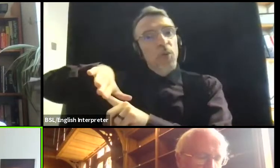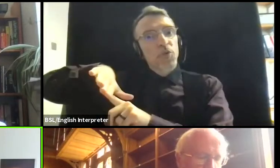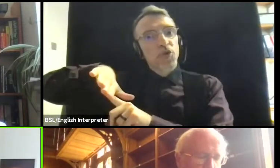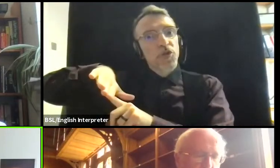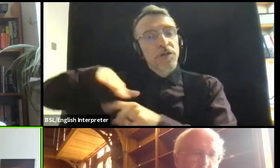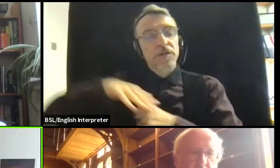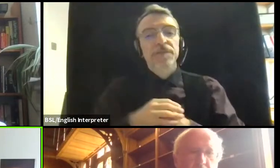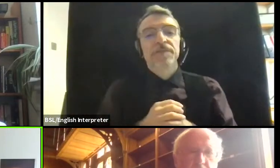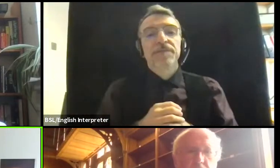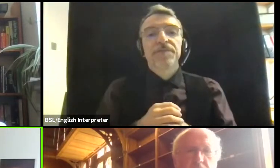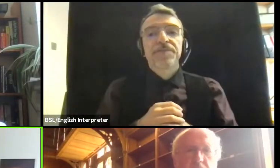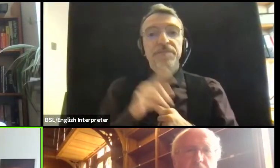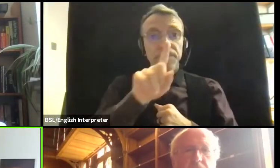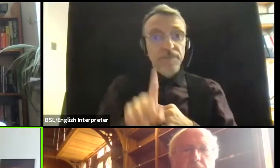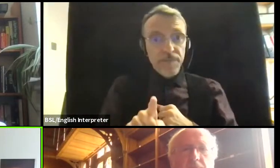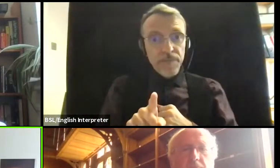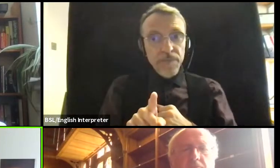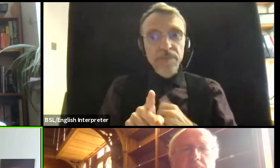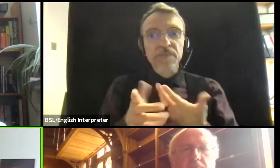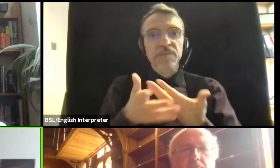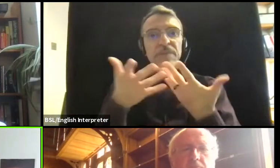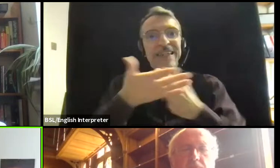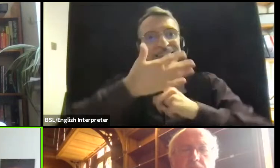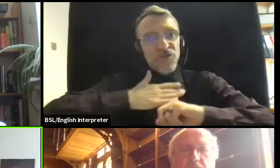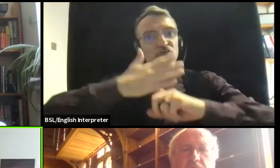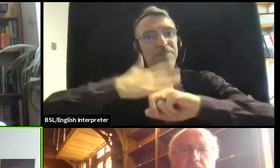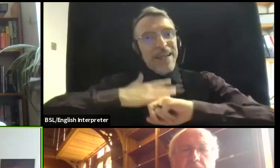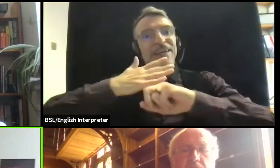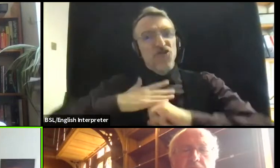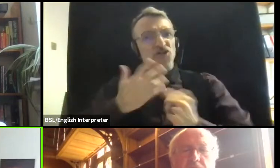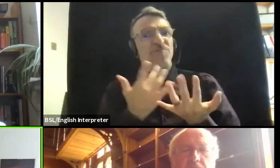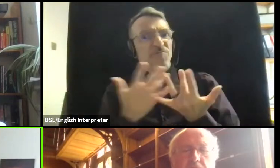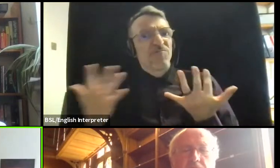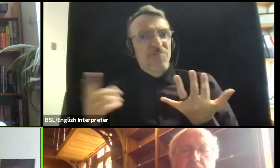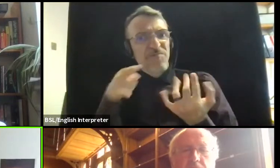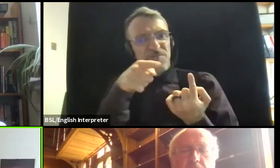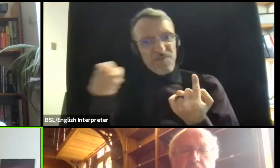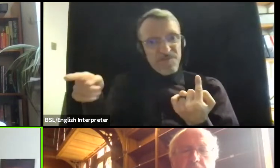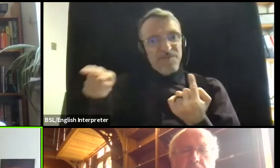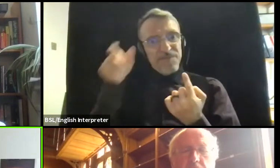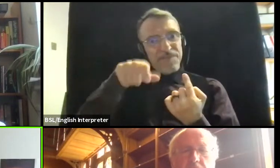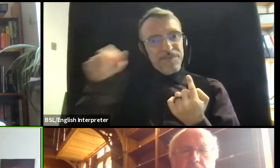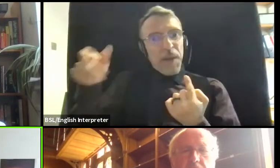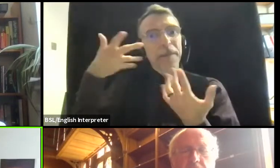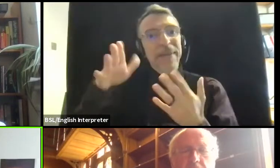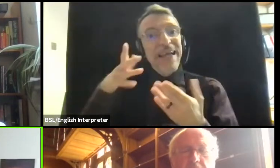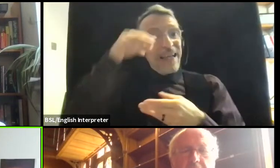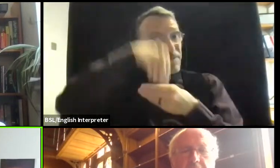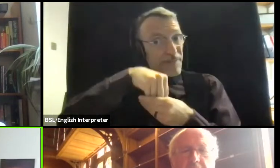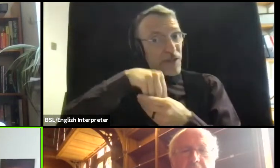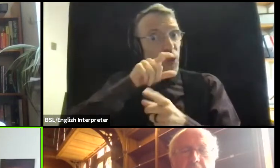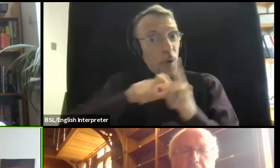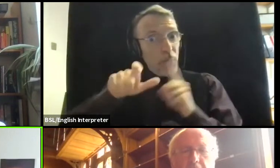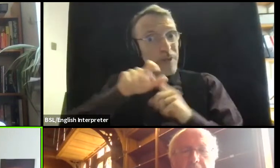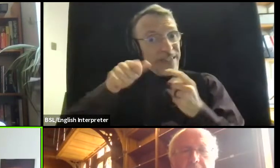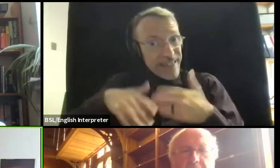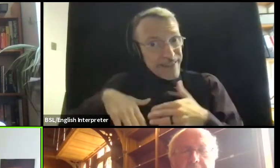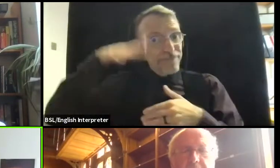people who'd experienced like a lot of discrimination and negative attitudes within their own communities,